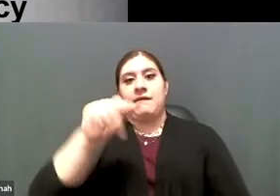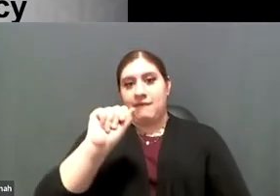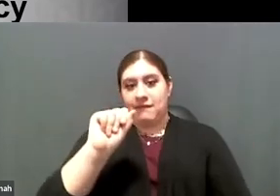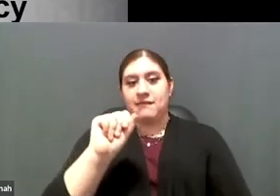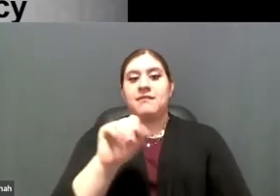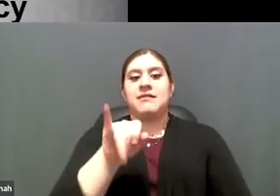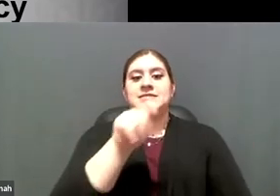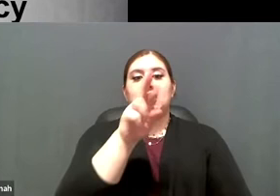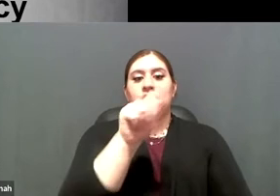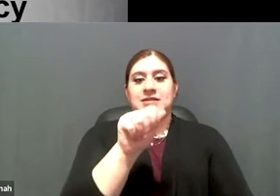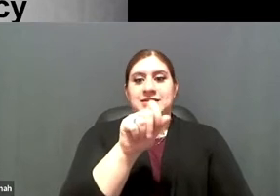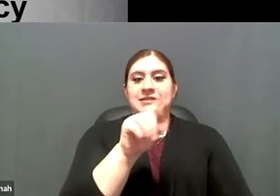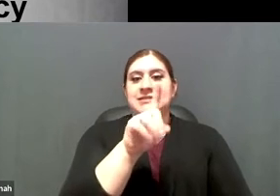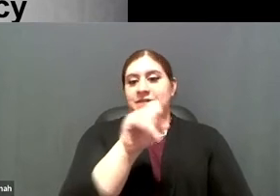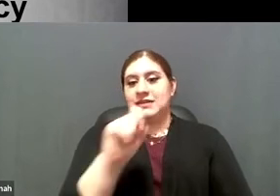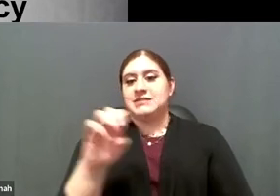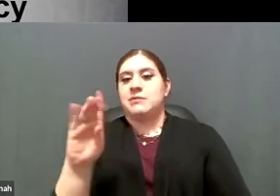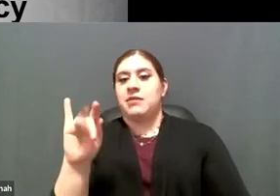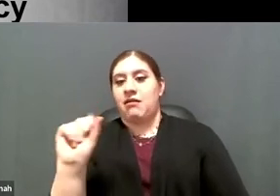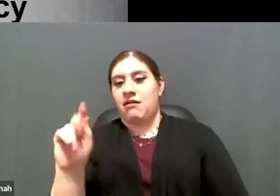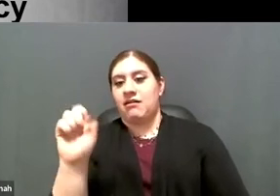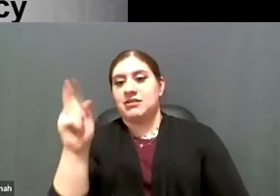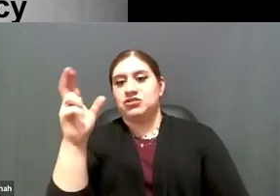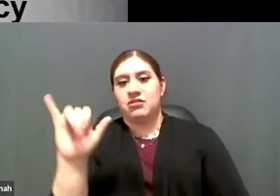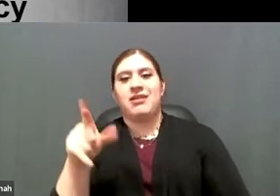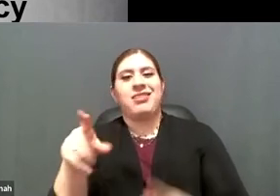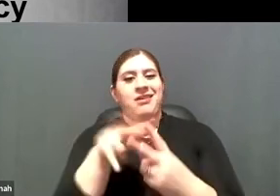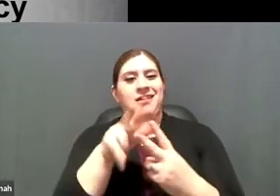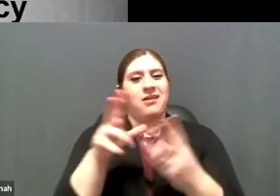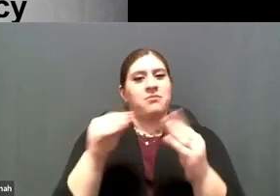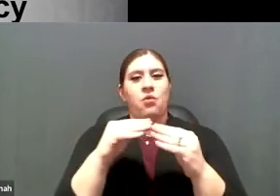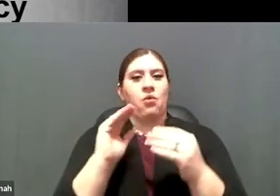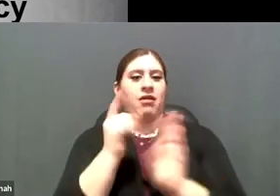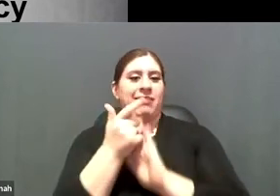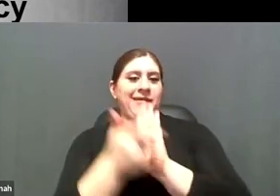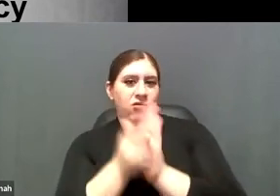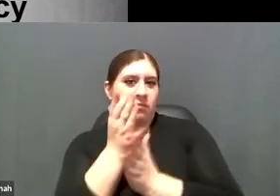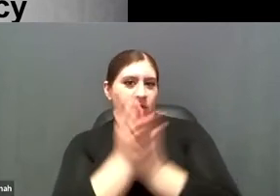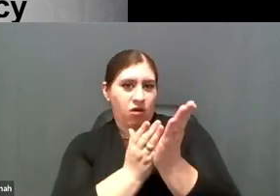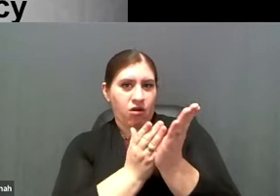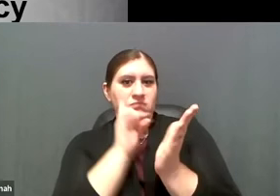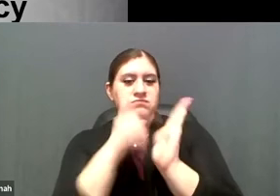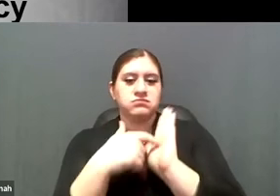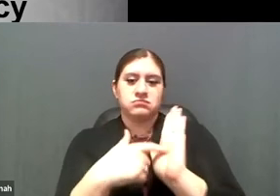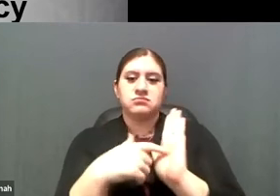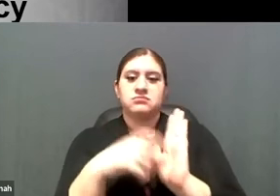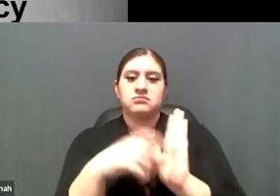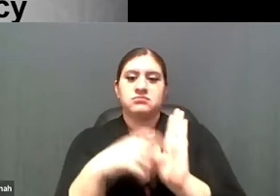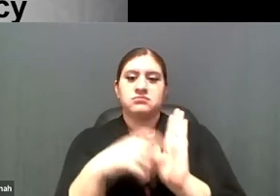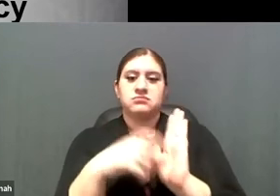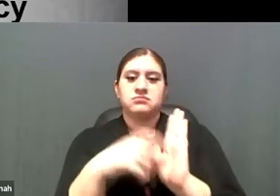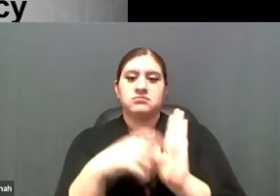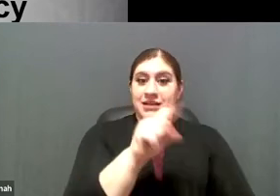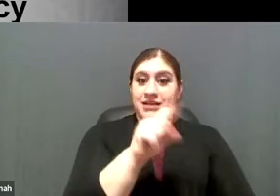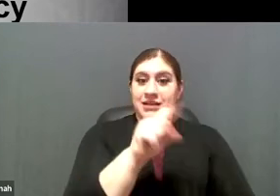Dr. Terry Davis and Dr. Bianca Easterly, they cover more of our legal aspects. For example, Dr. Davis, she handles like the